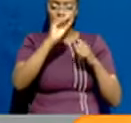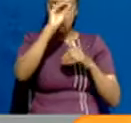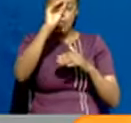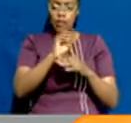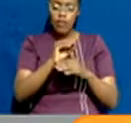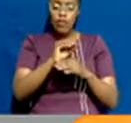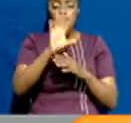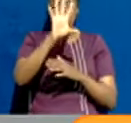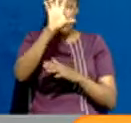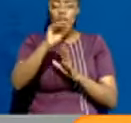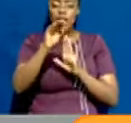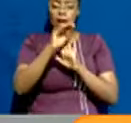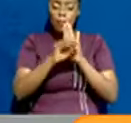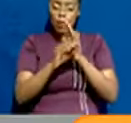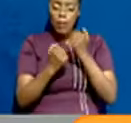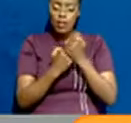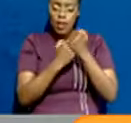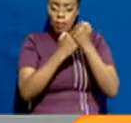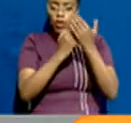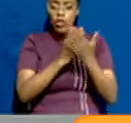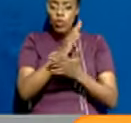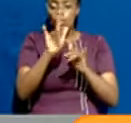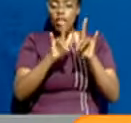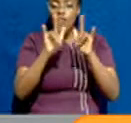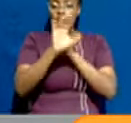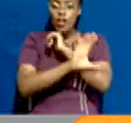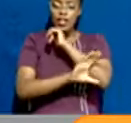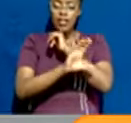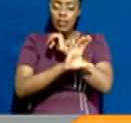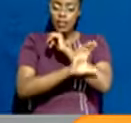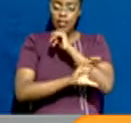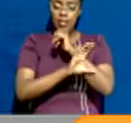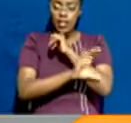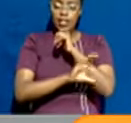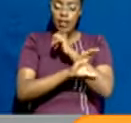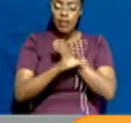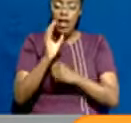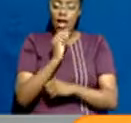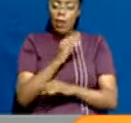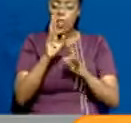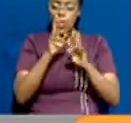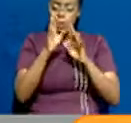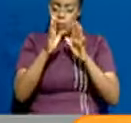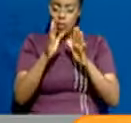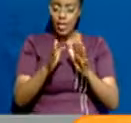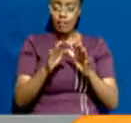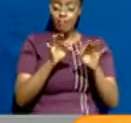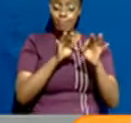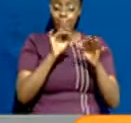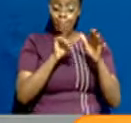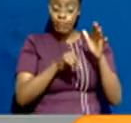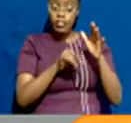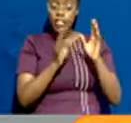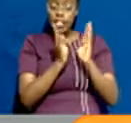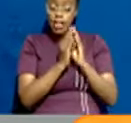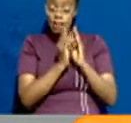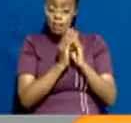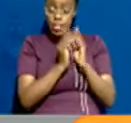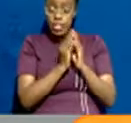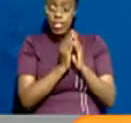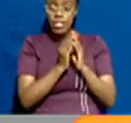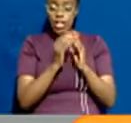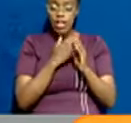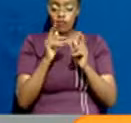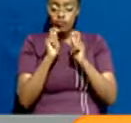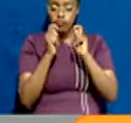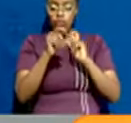Africa's programs were being funded by foreign nations. As Chemutai Goin reports, the meeting also proposed reforms at the African